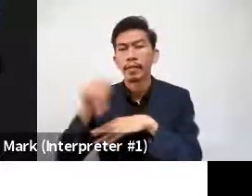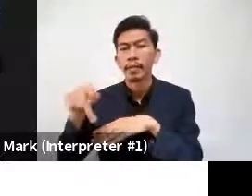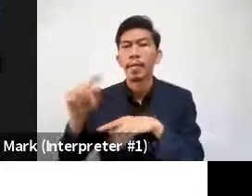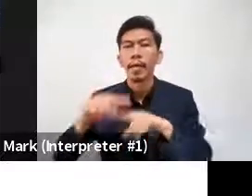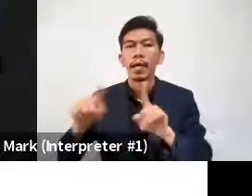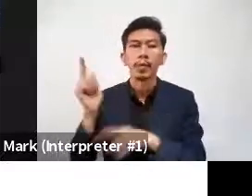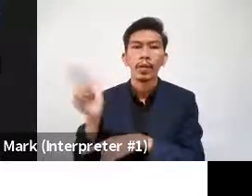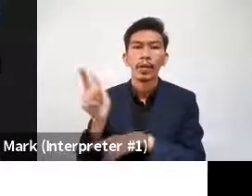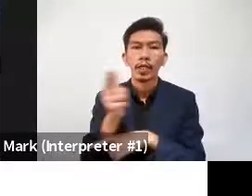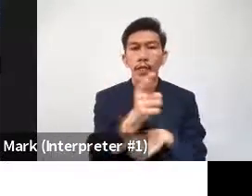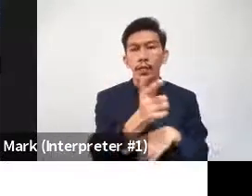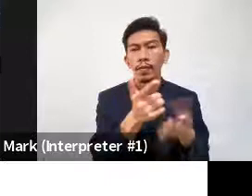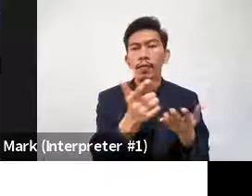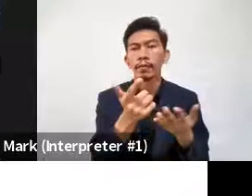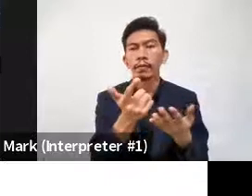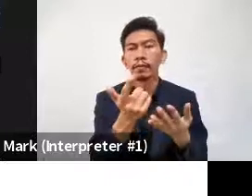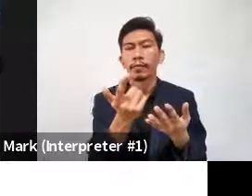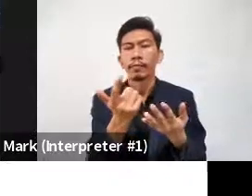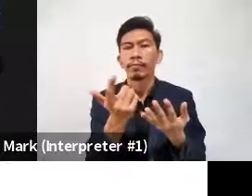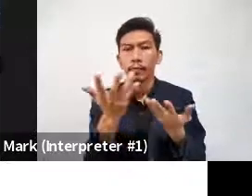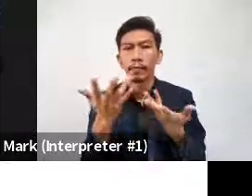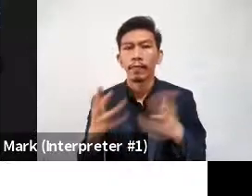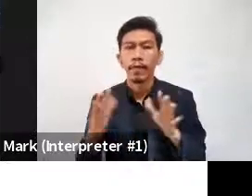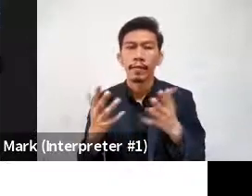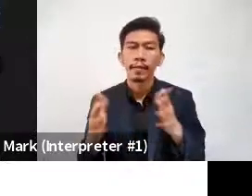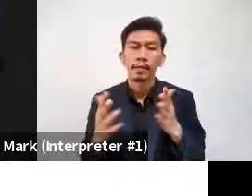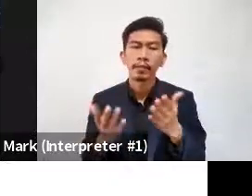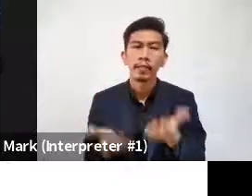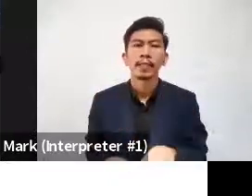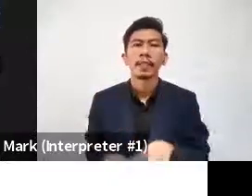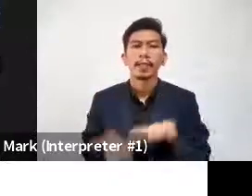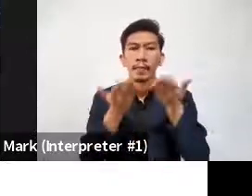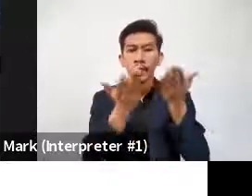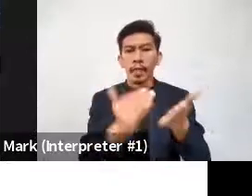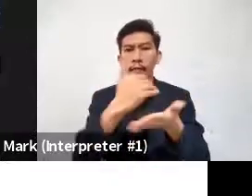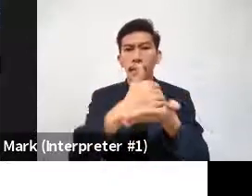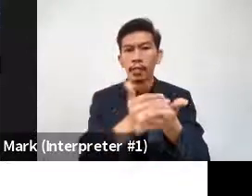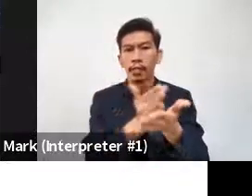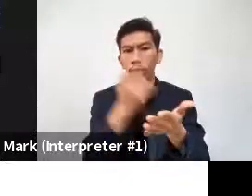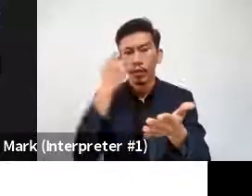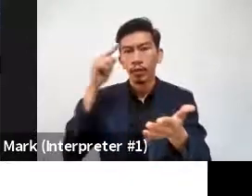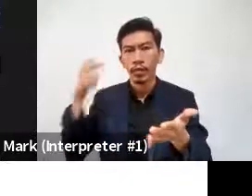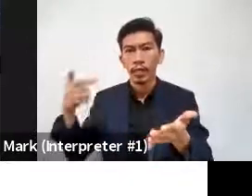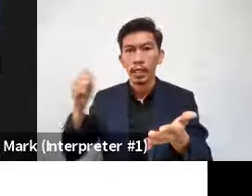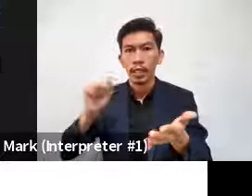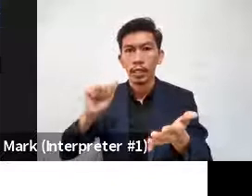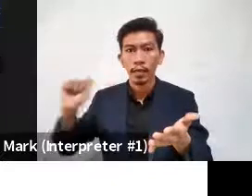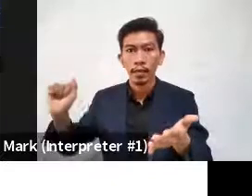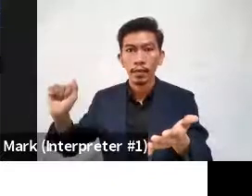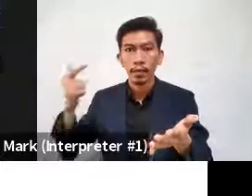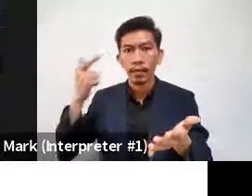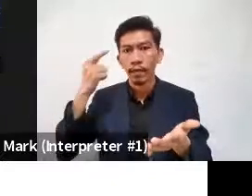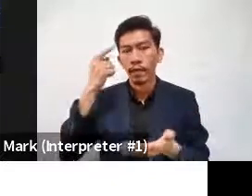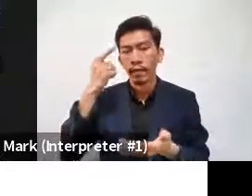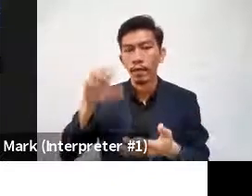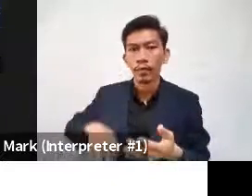2021, our submitted proposed budget for the GAA, this is of course for a premium